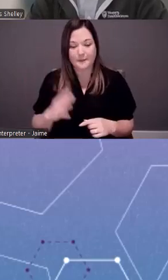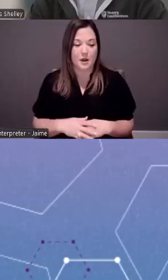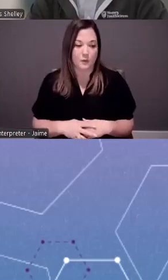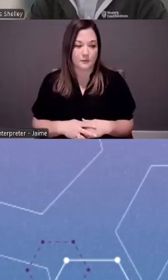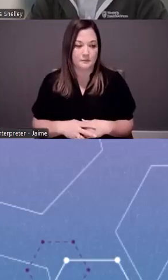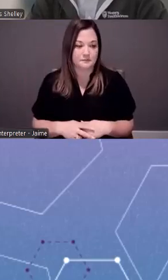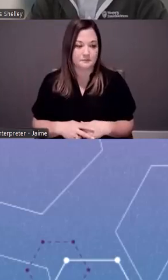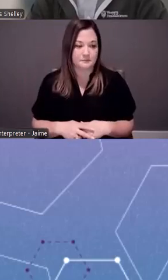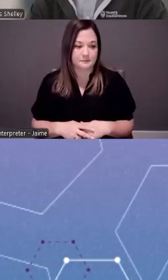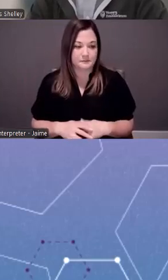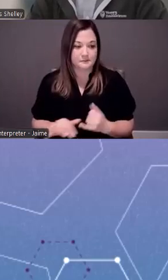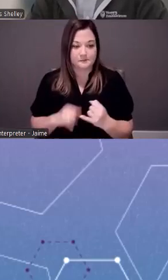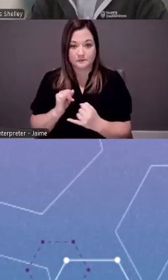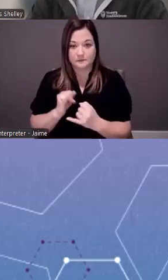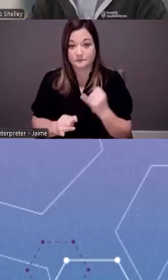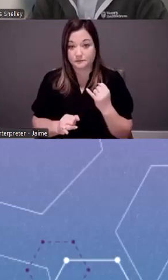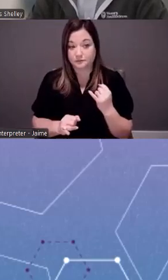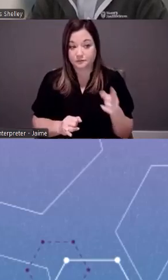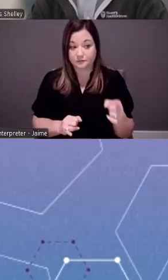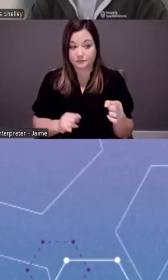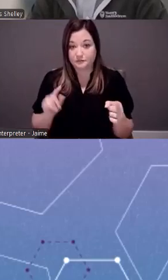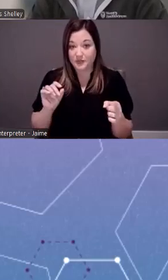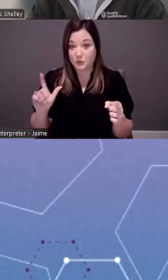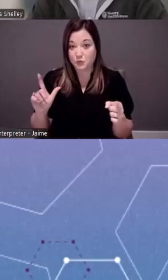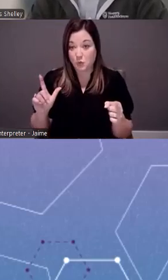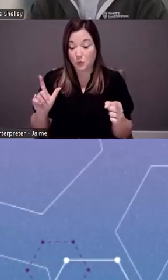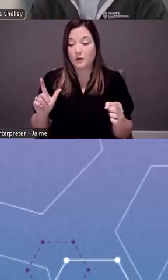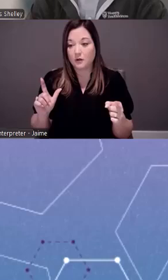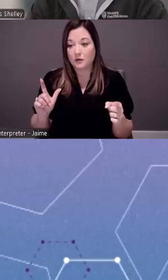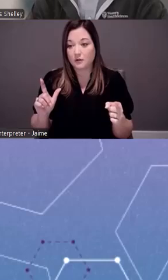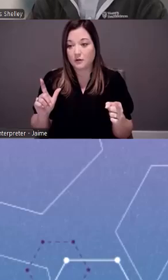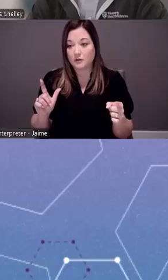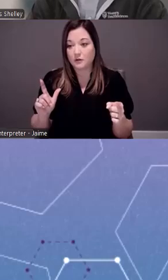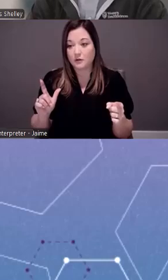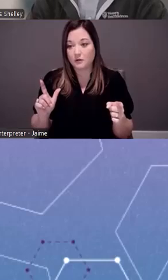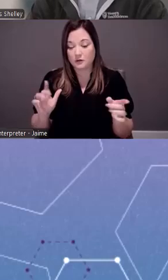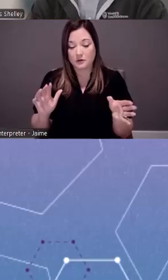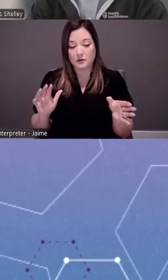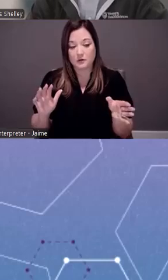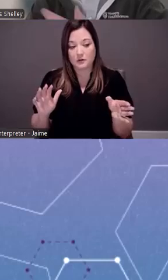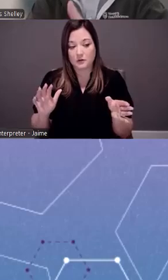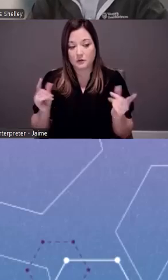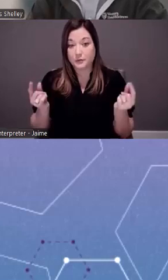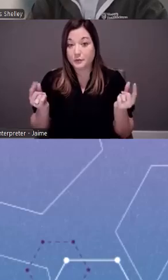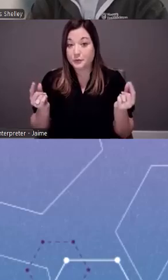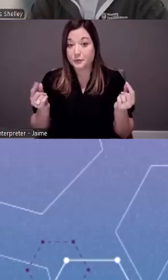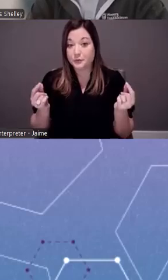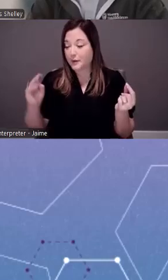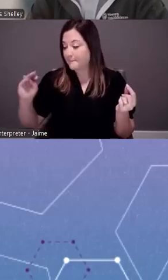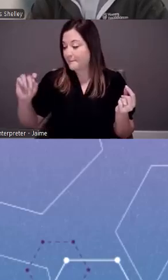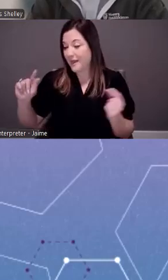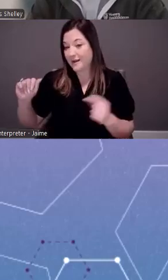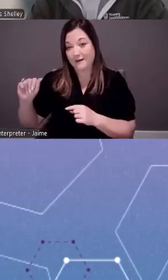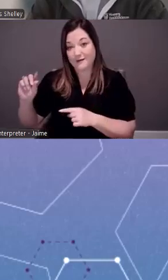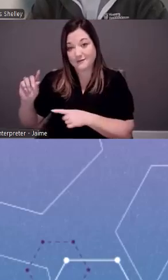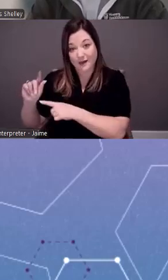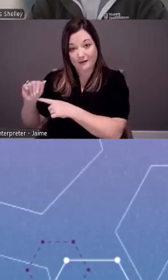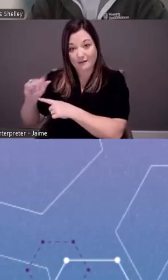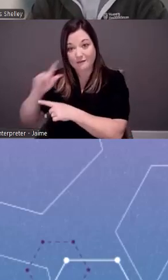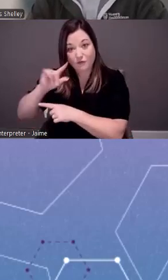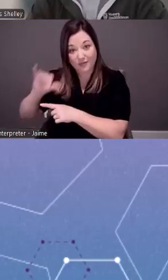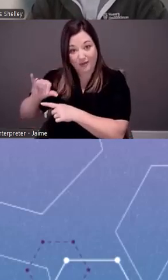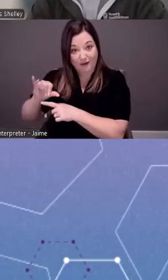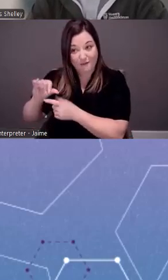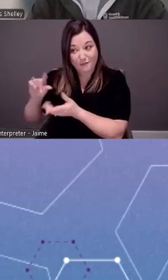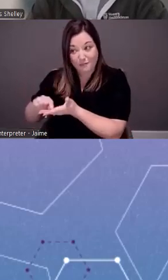And the final thing that this tool does, it organizes all of the metadata for those publications, or